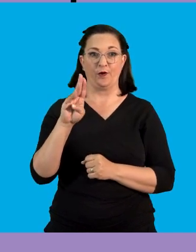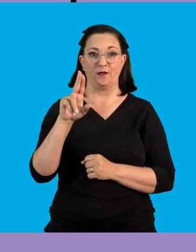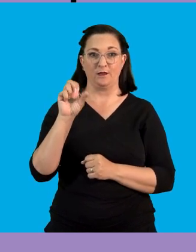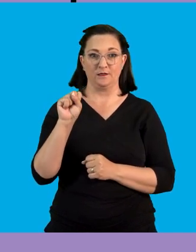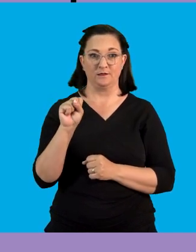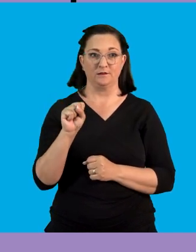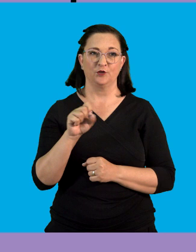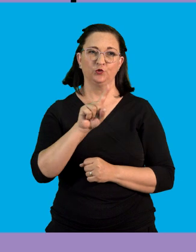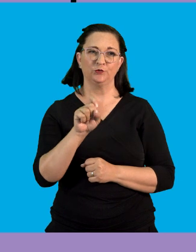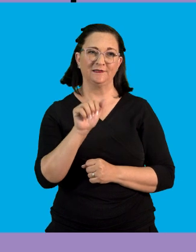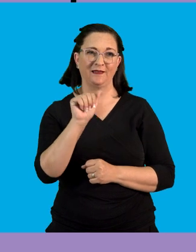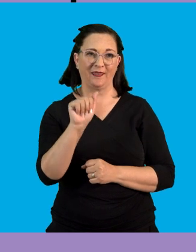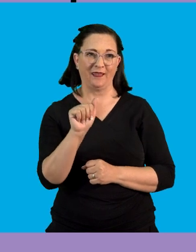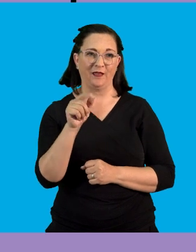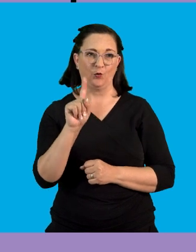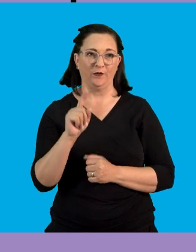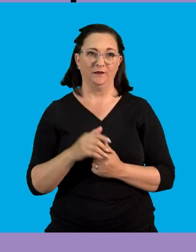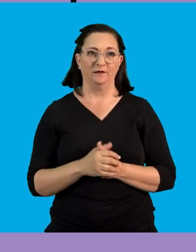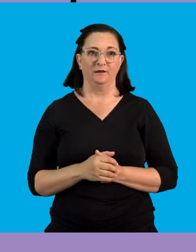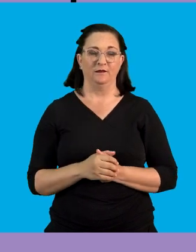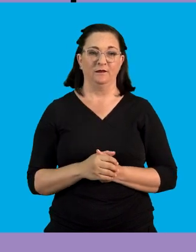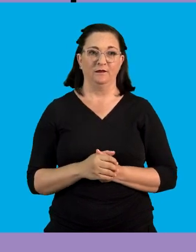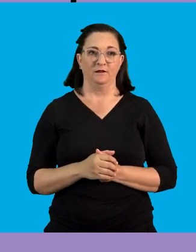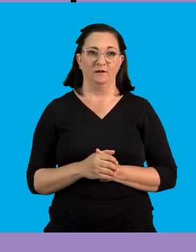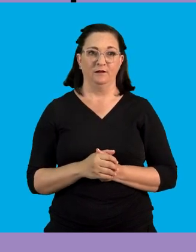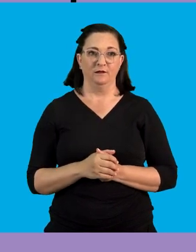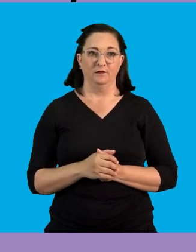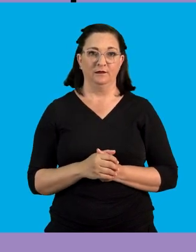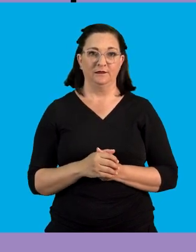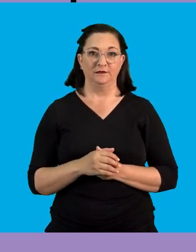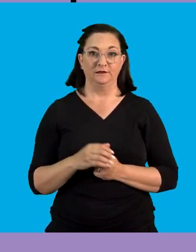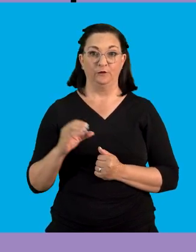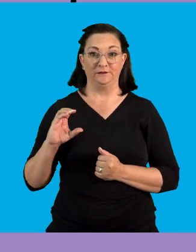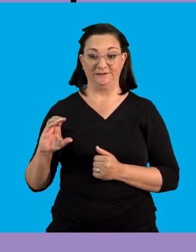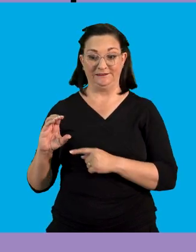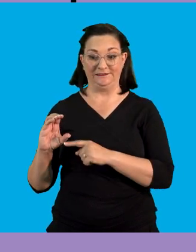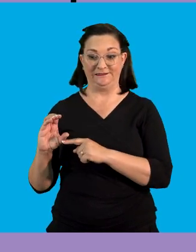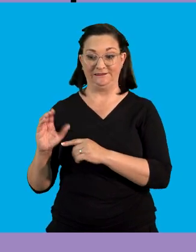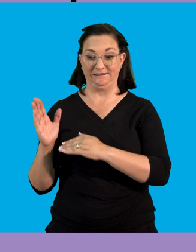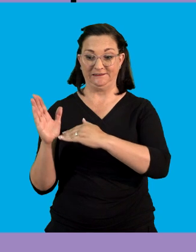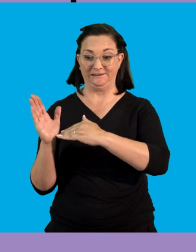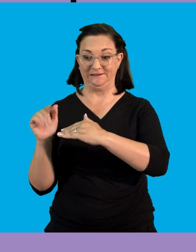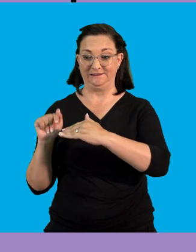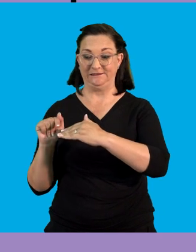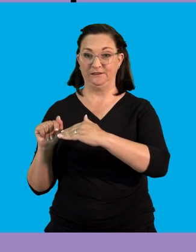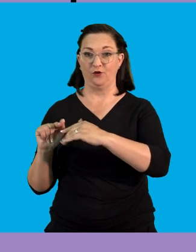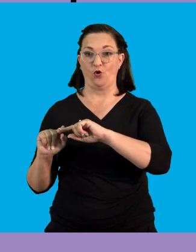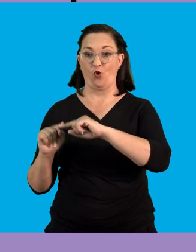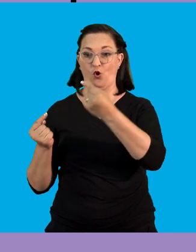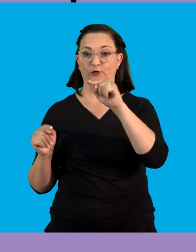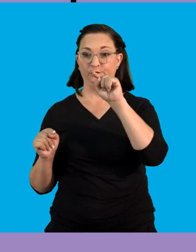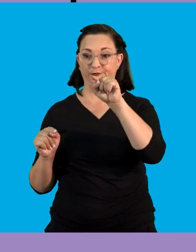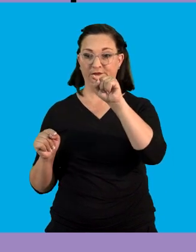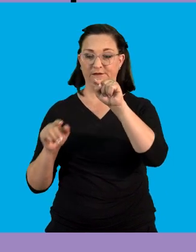questions. Question A, what is the size of angle C? Let's look at angle C. Angle C is